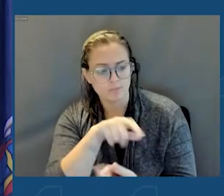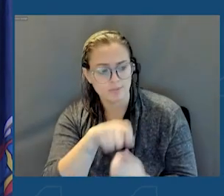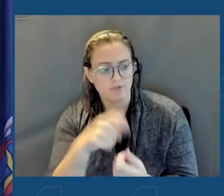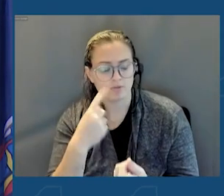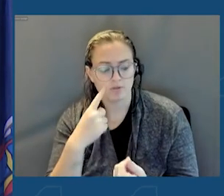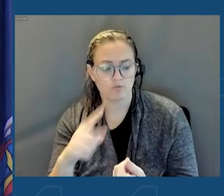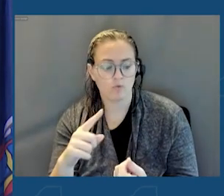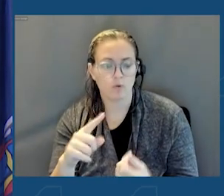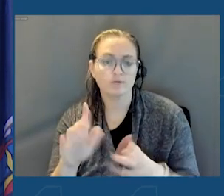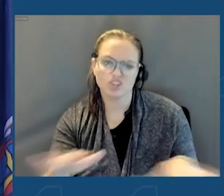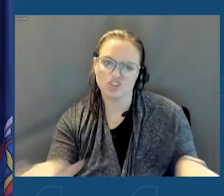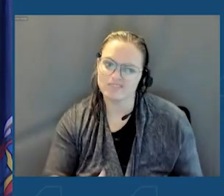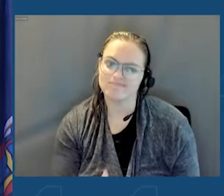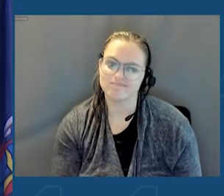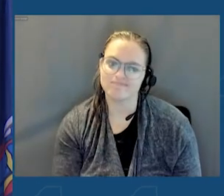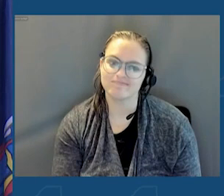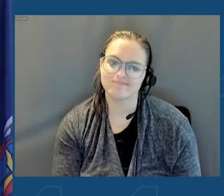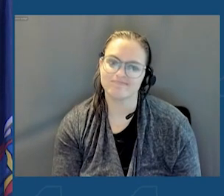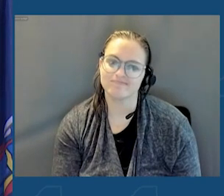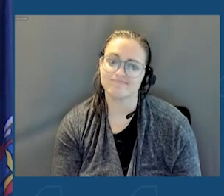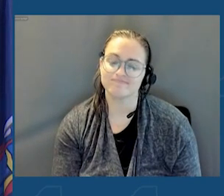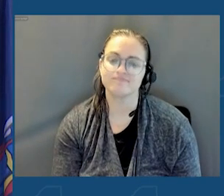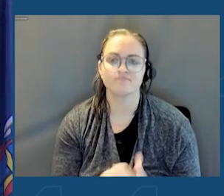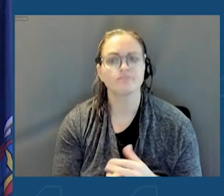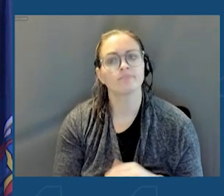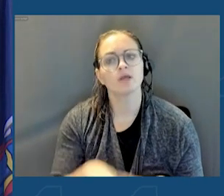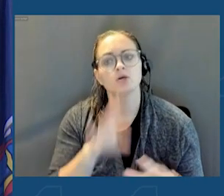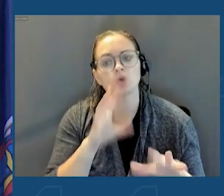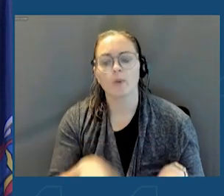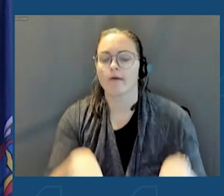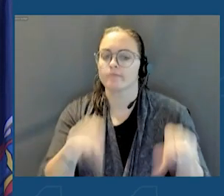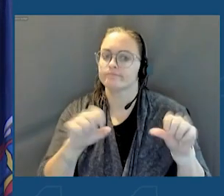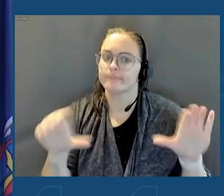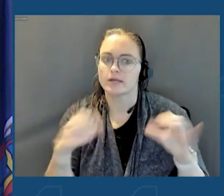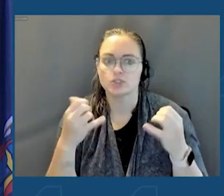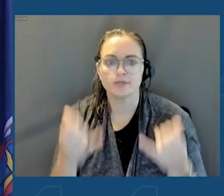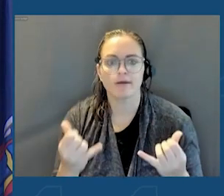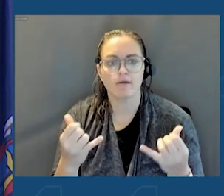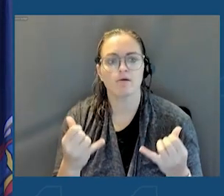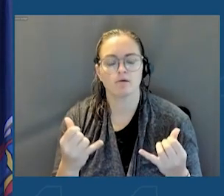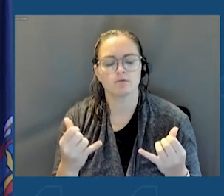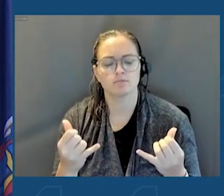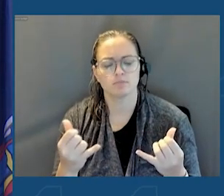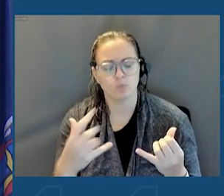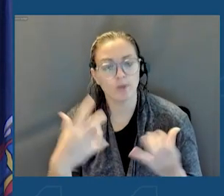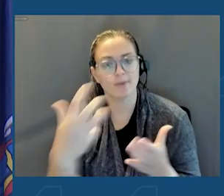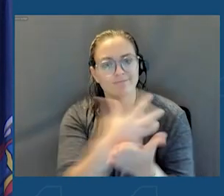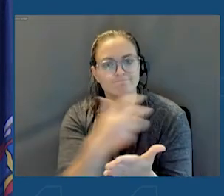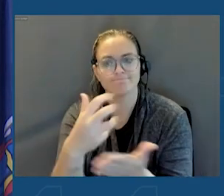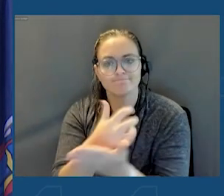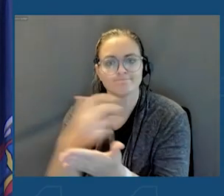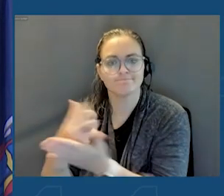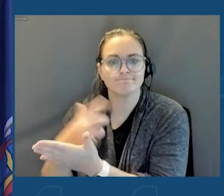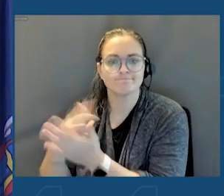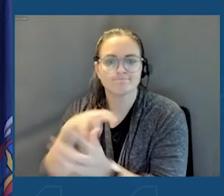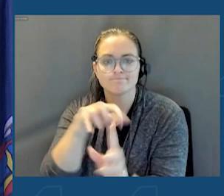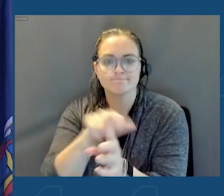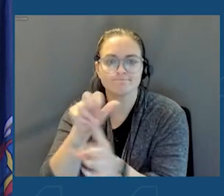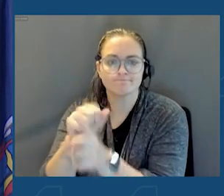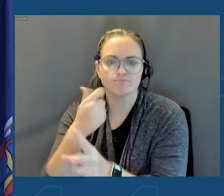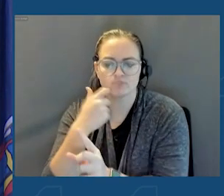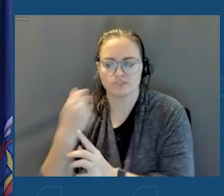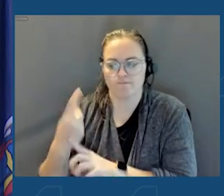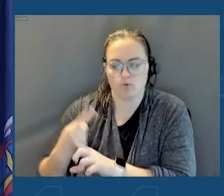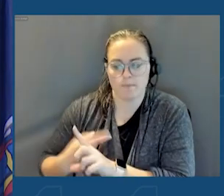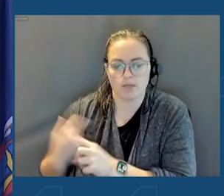to children. And so, as the governor said, we are taking swift action now. We have been seizing cannabis products, illicit cannabis, for the last several months.